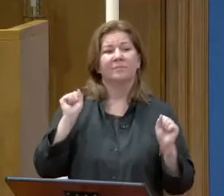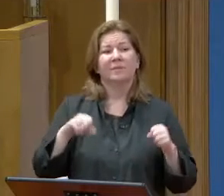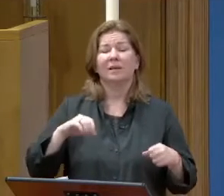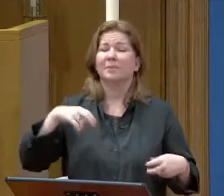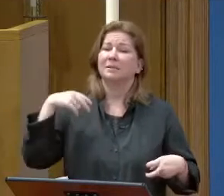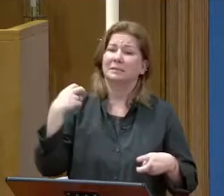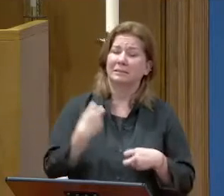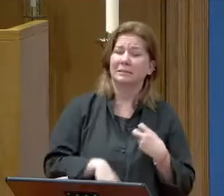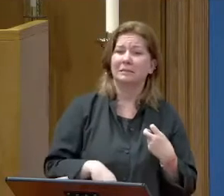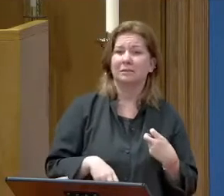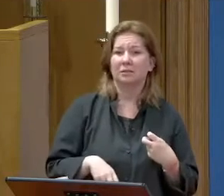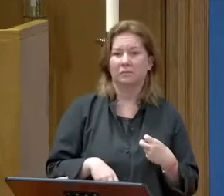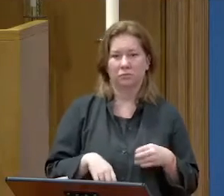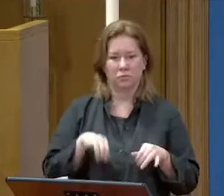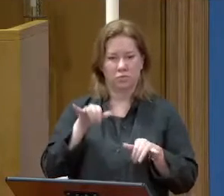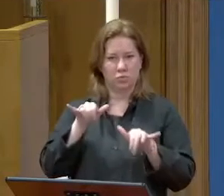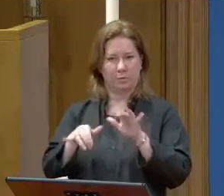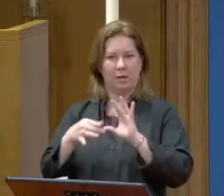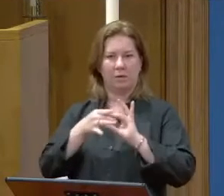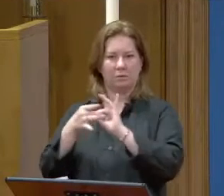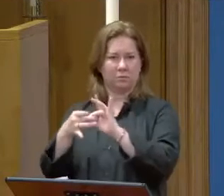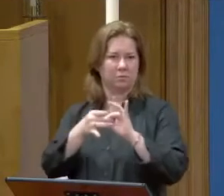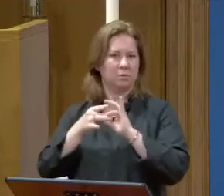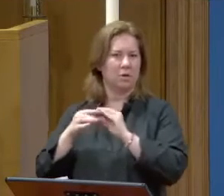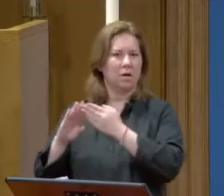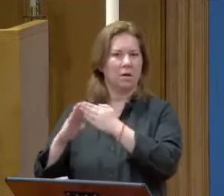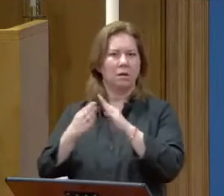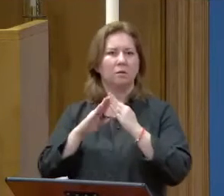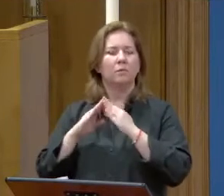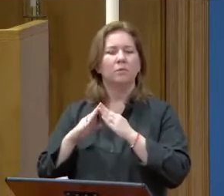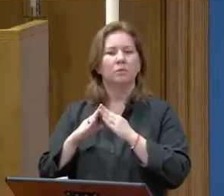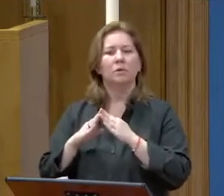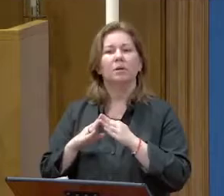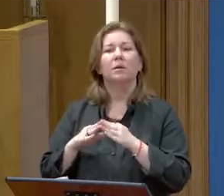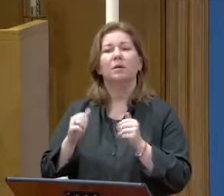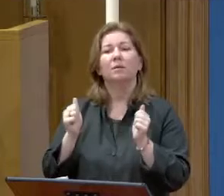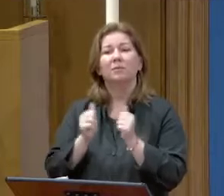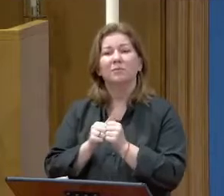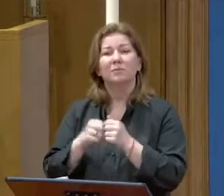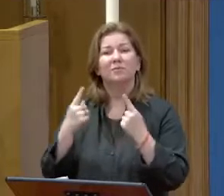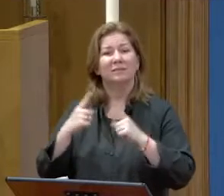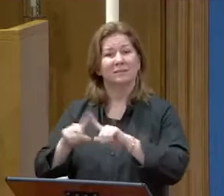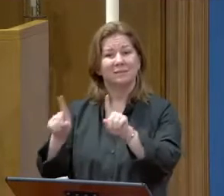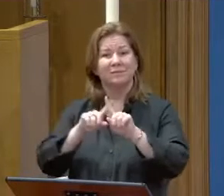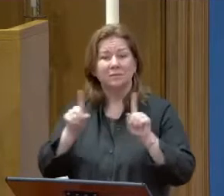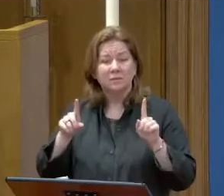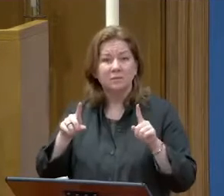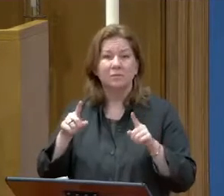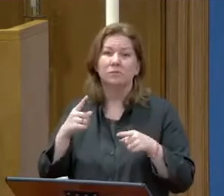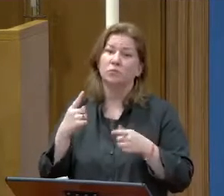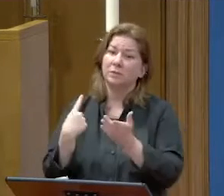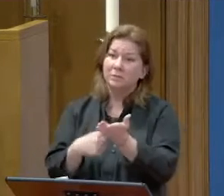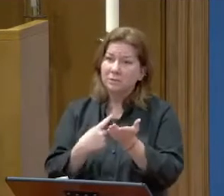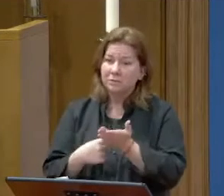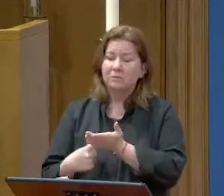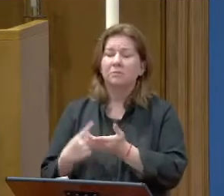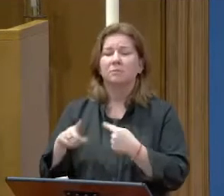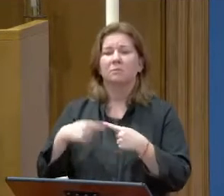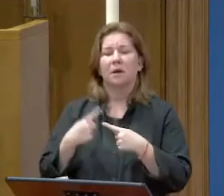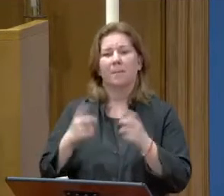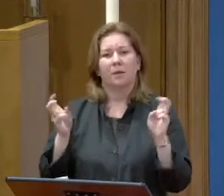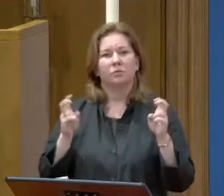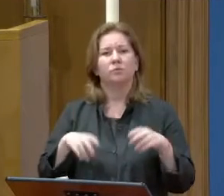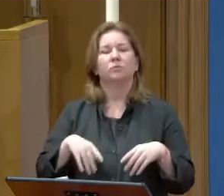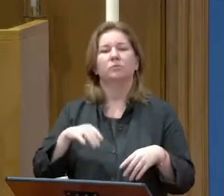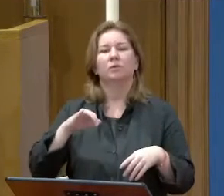difficult to remain in relationship and community across difference while debating issues such as gun violence,